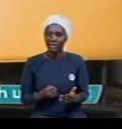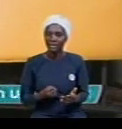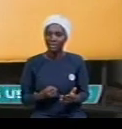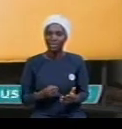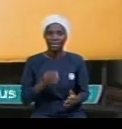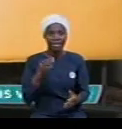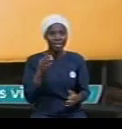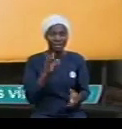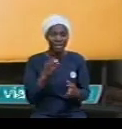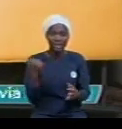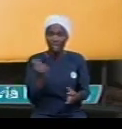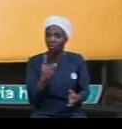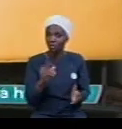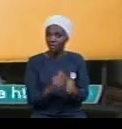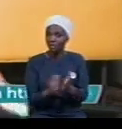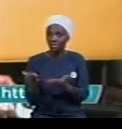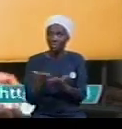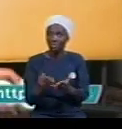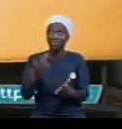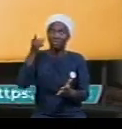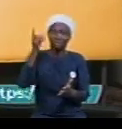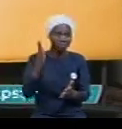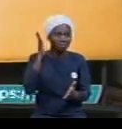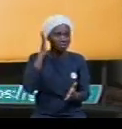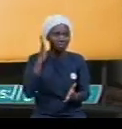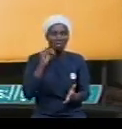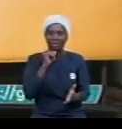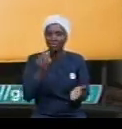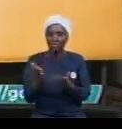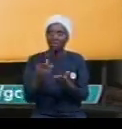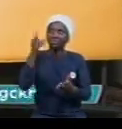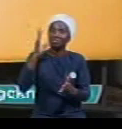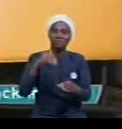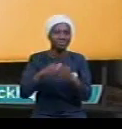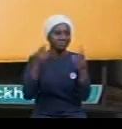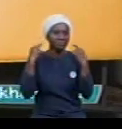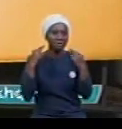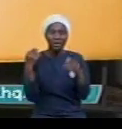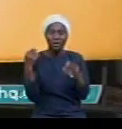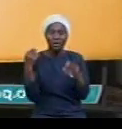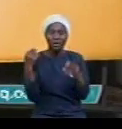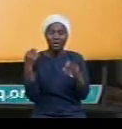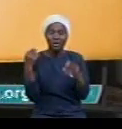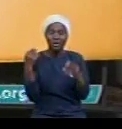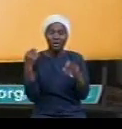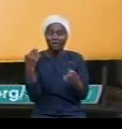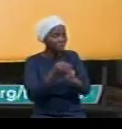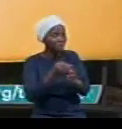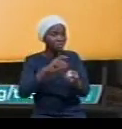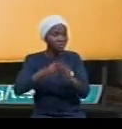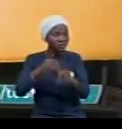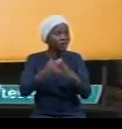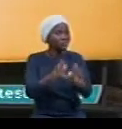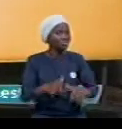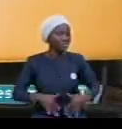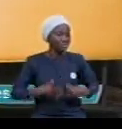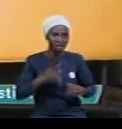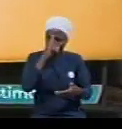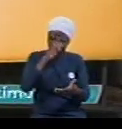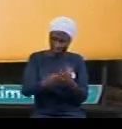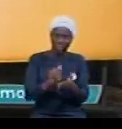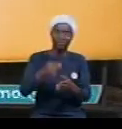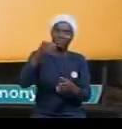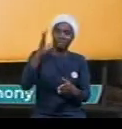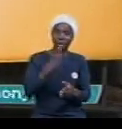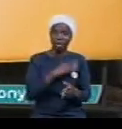God in vain. Whatever may be the situation in your life, believe God. At your time,